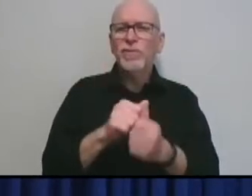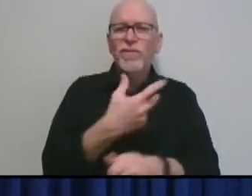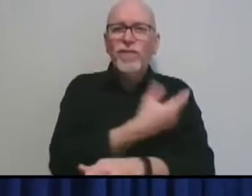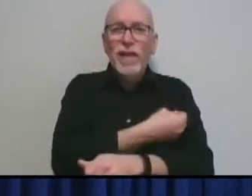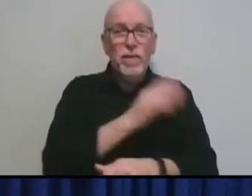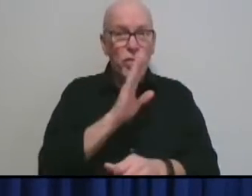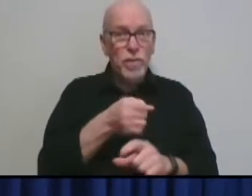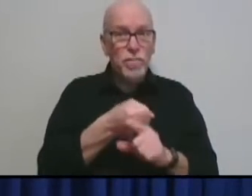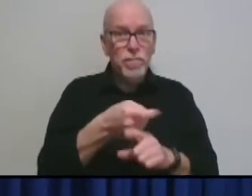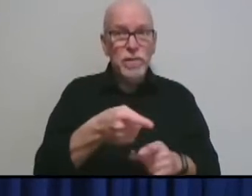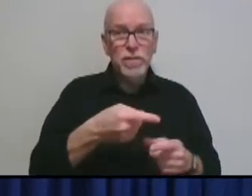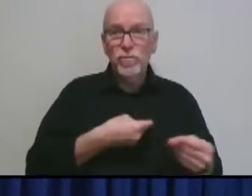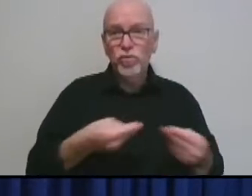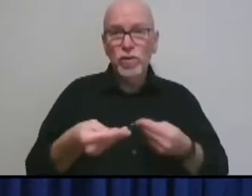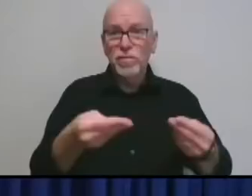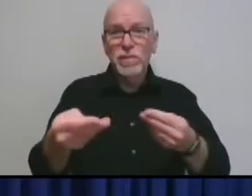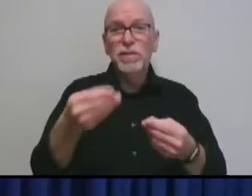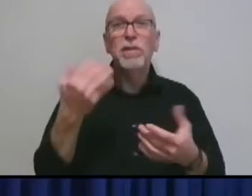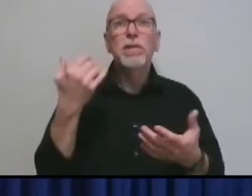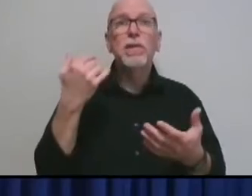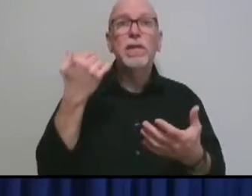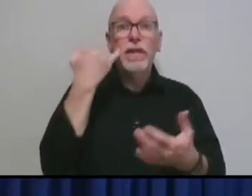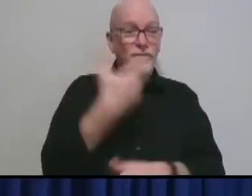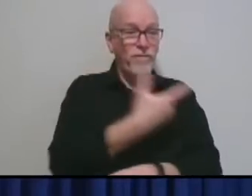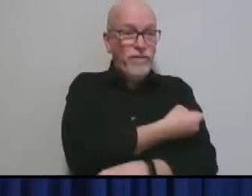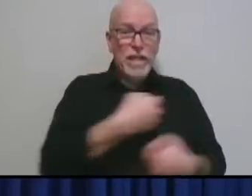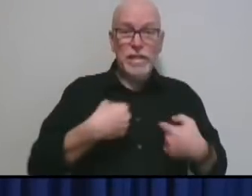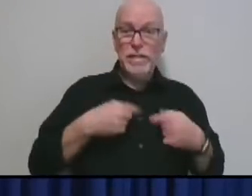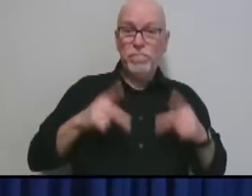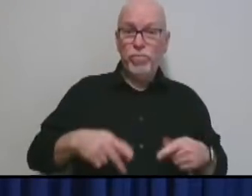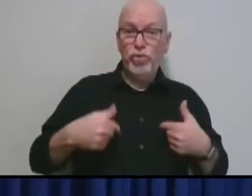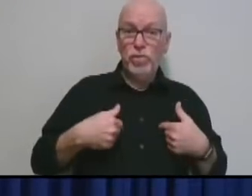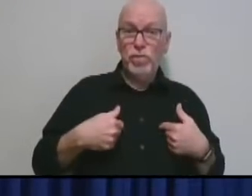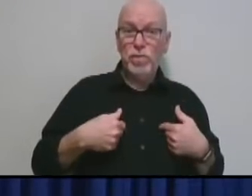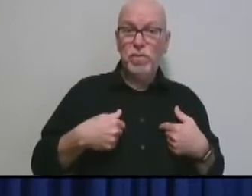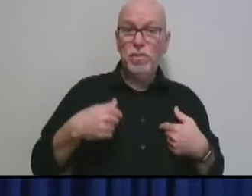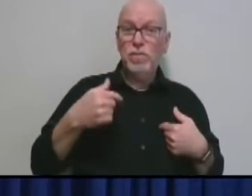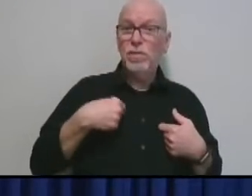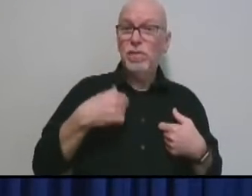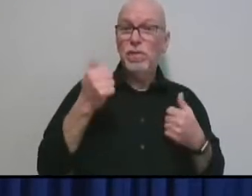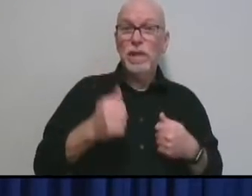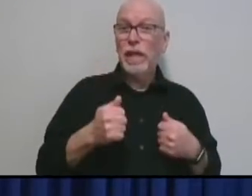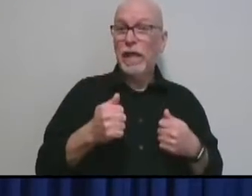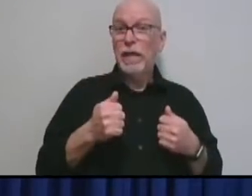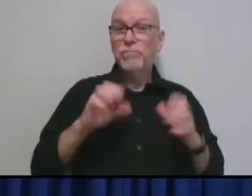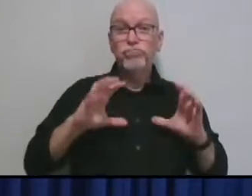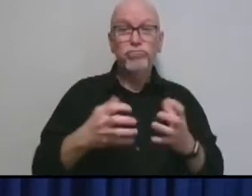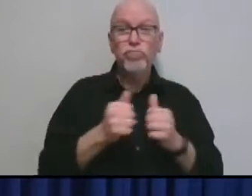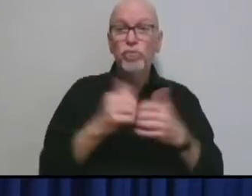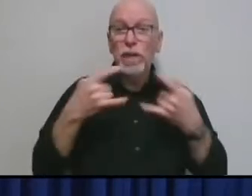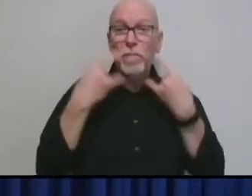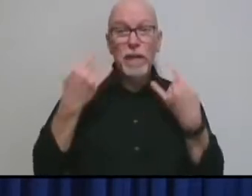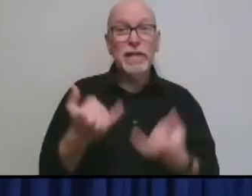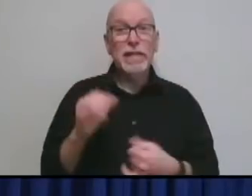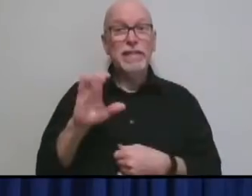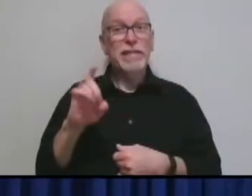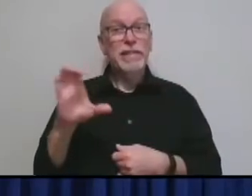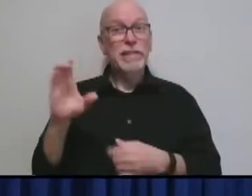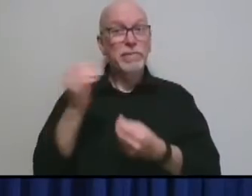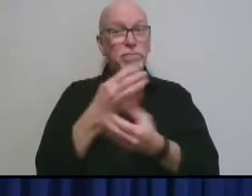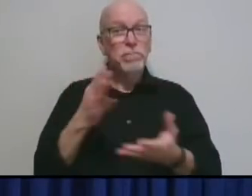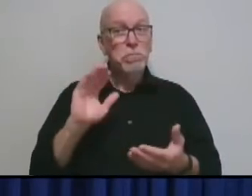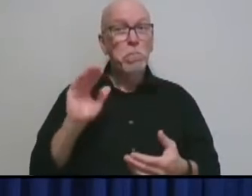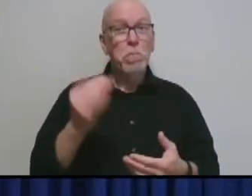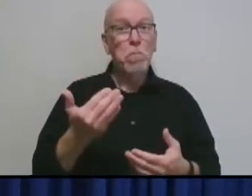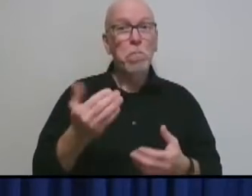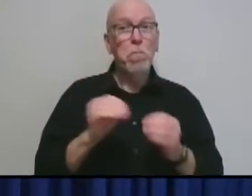affect transmission to say whether vaccinated people could be in groups without masks. And these CDC recommendations seem to give a little bit